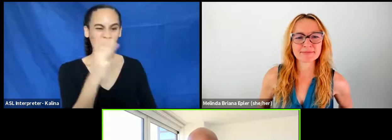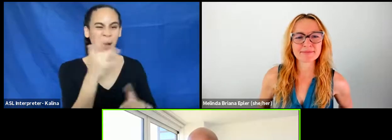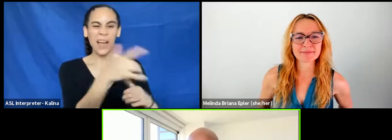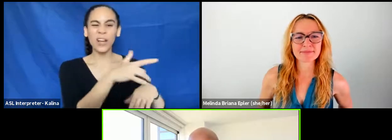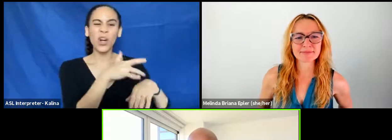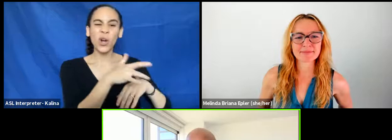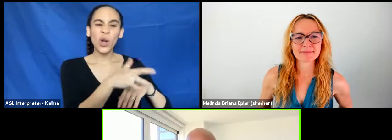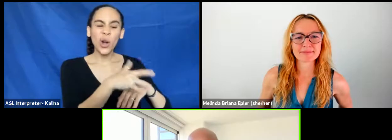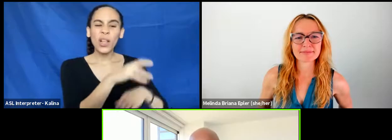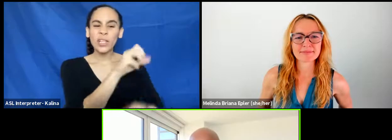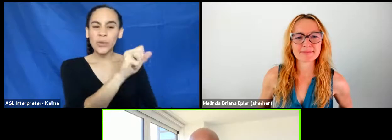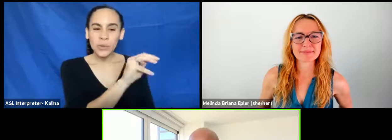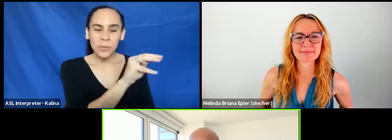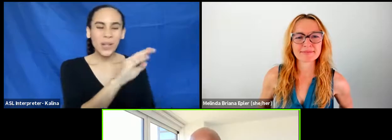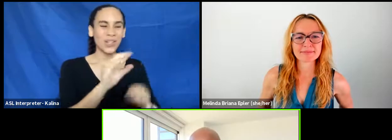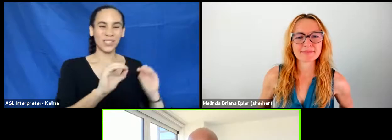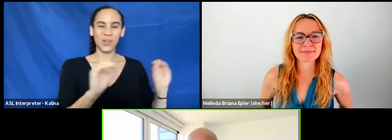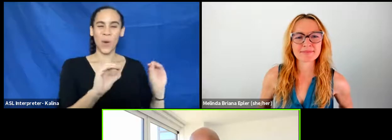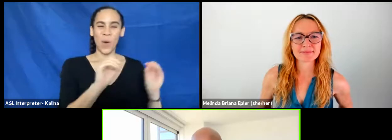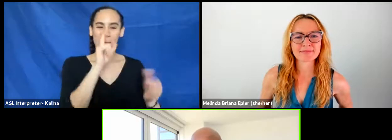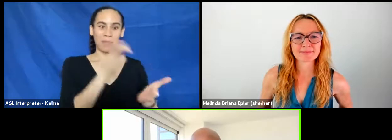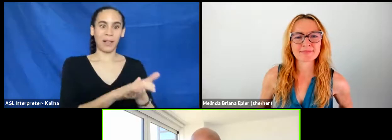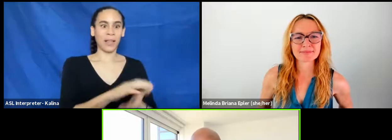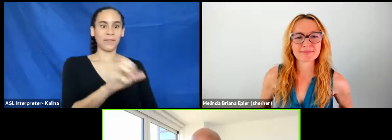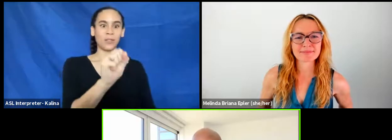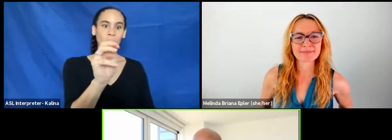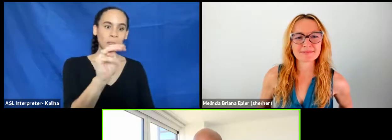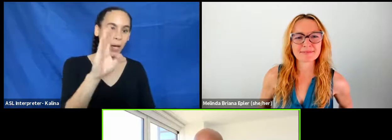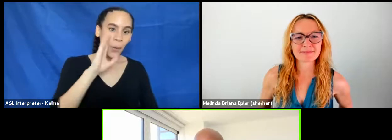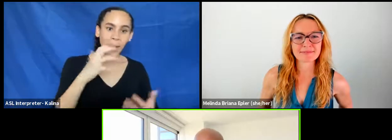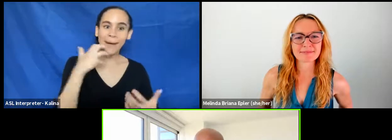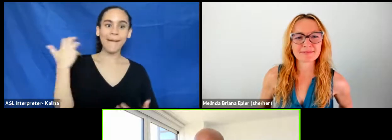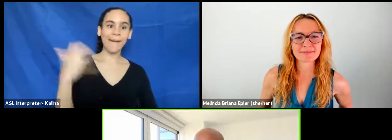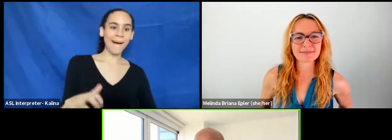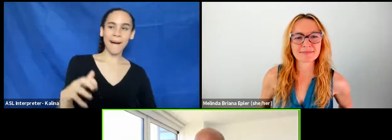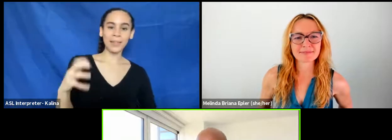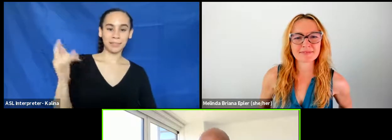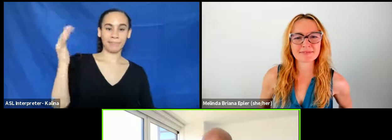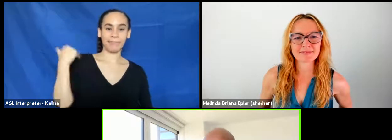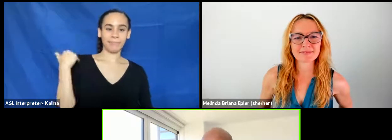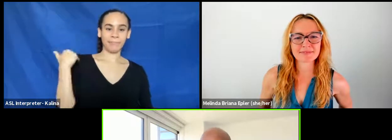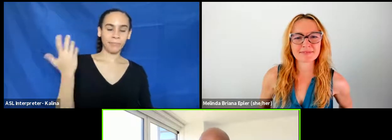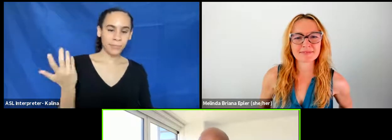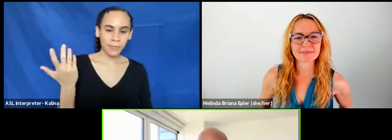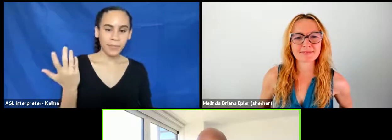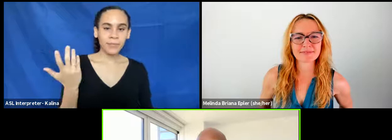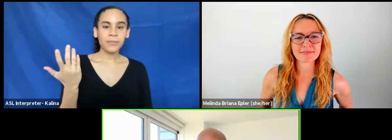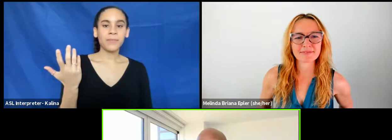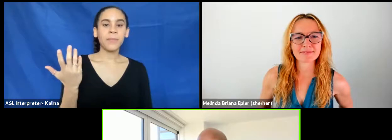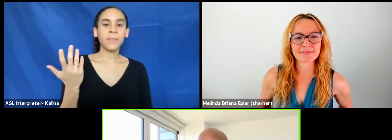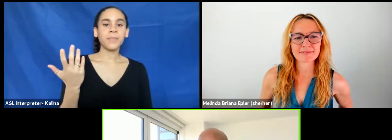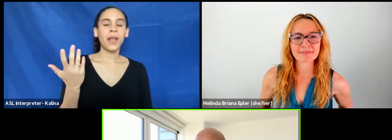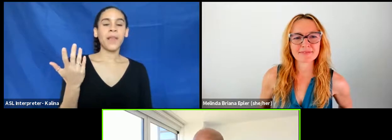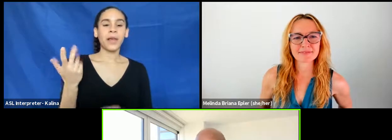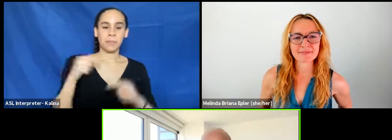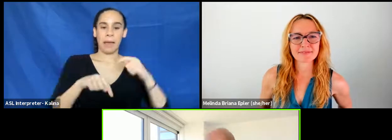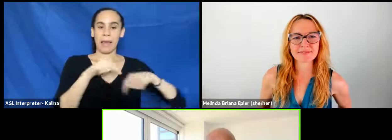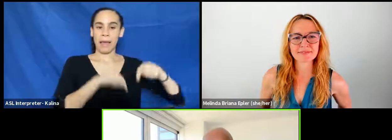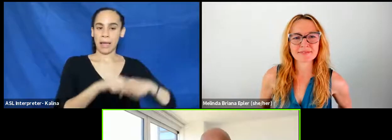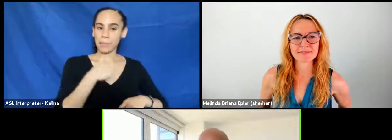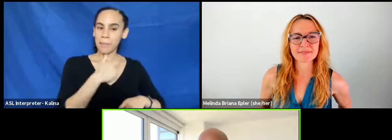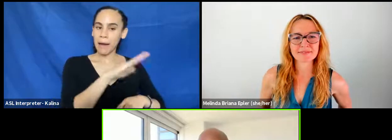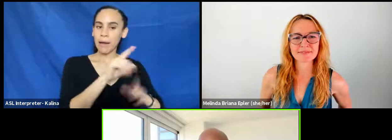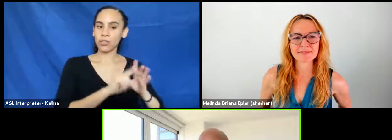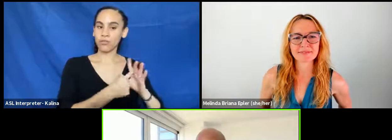to social, and nobody was believing in social media was gonna be a thing back then. And then I'll go back full time my startup. I launch a